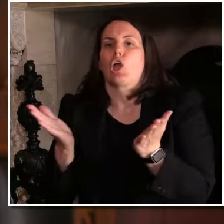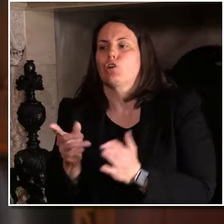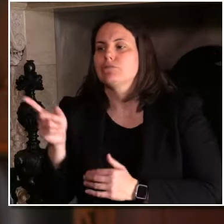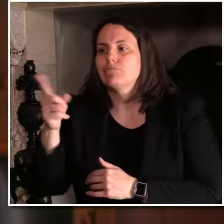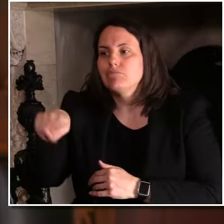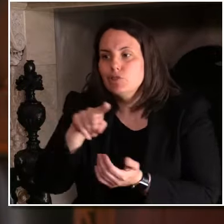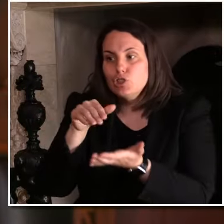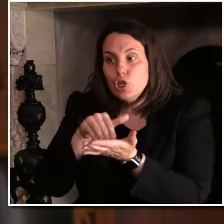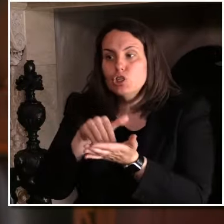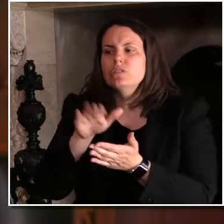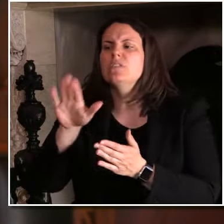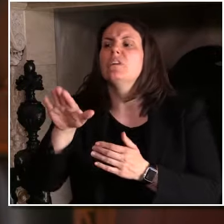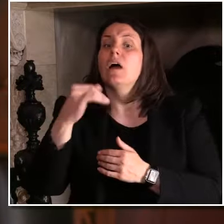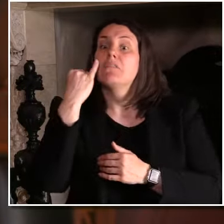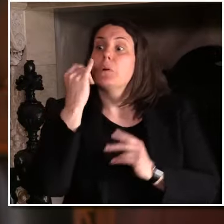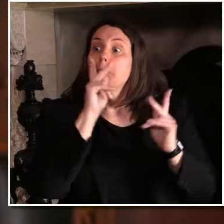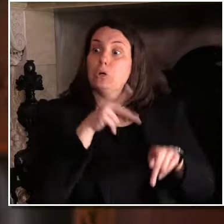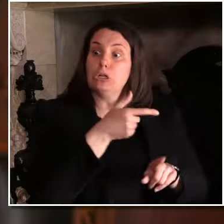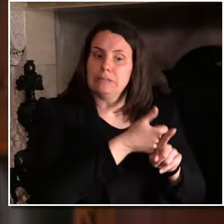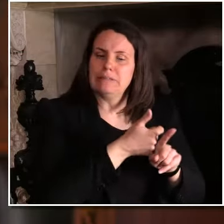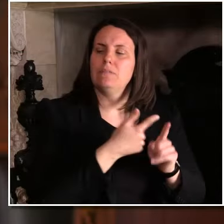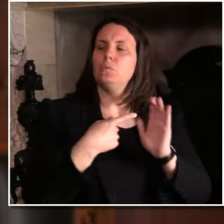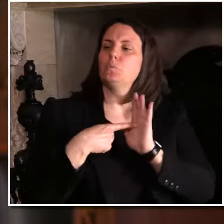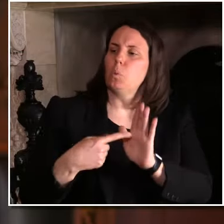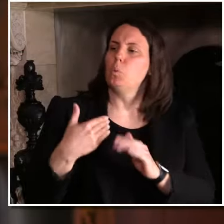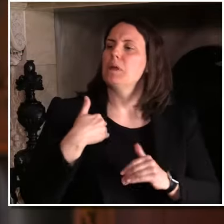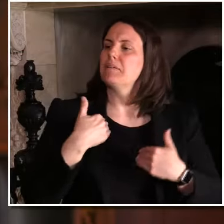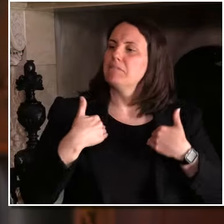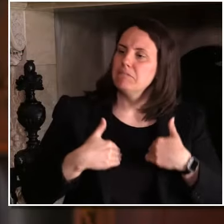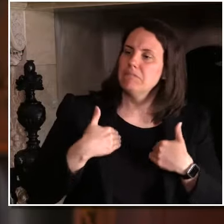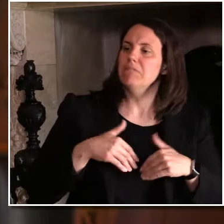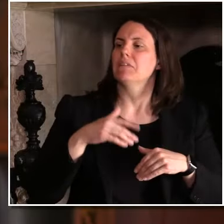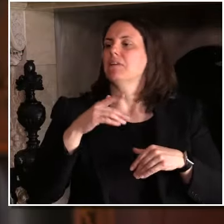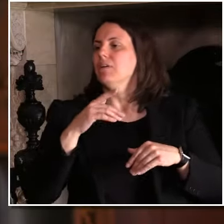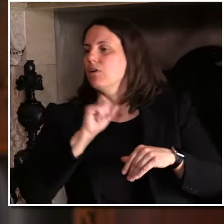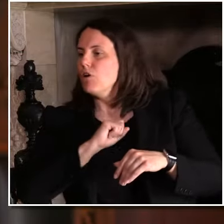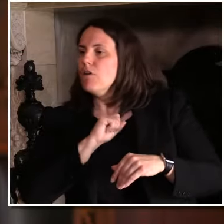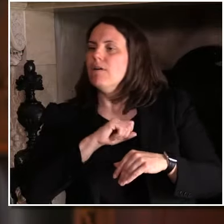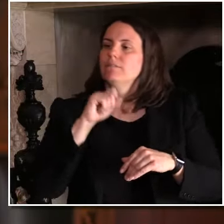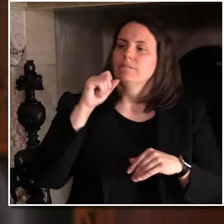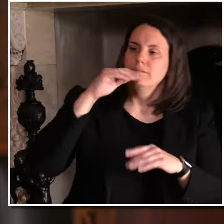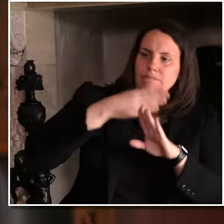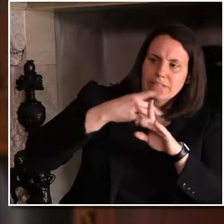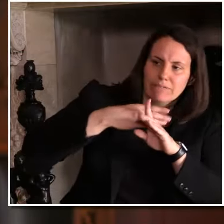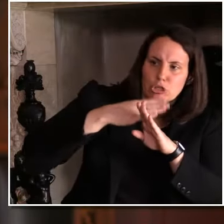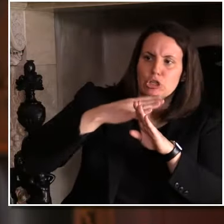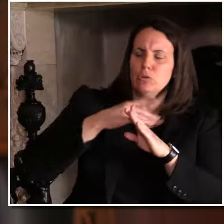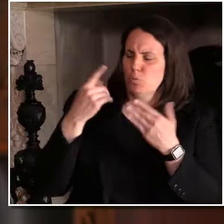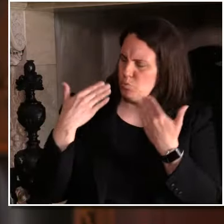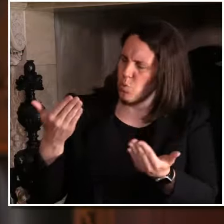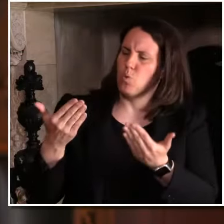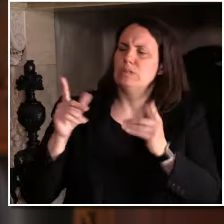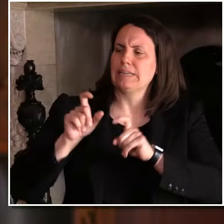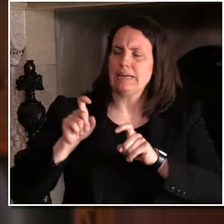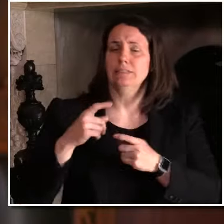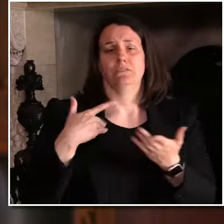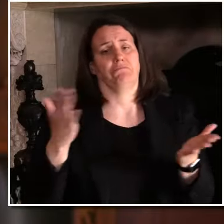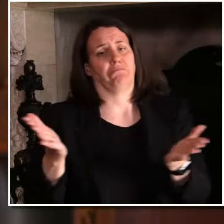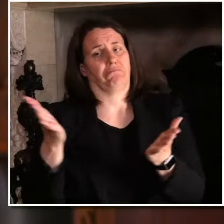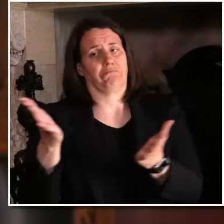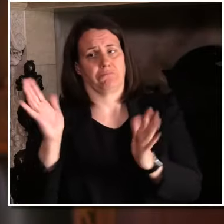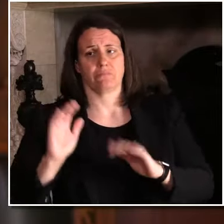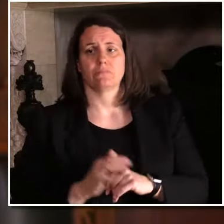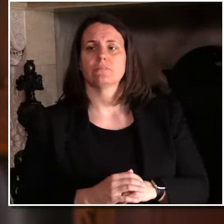and we do have the testing capacity to allow that to be the case. And also as part of our testing strategy, we